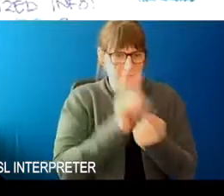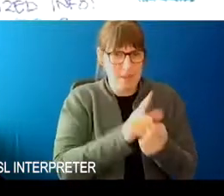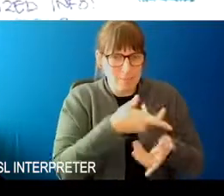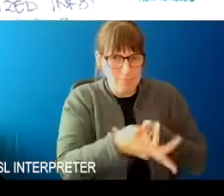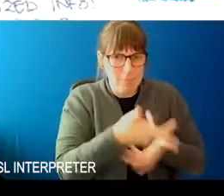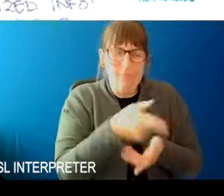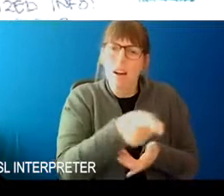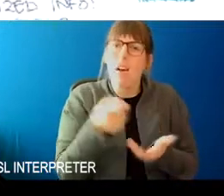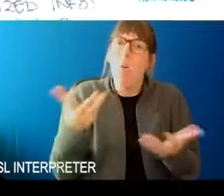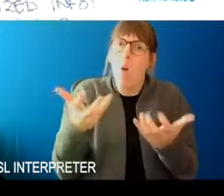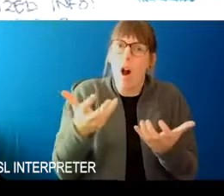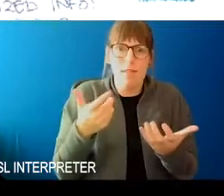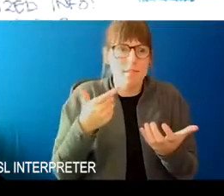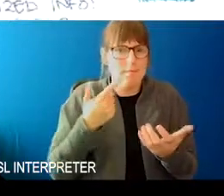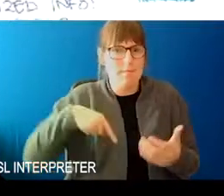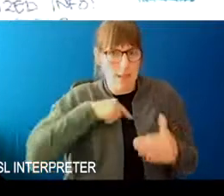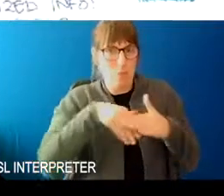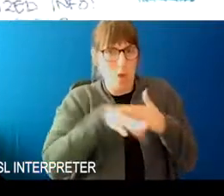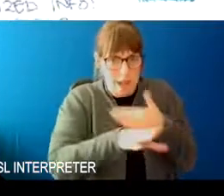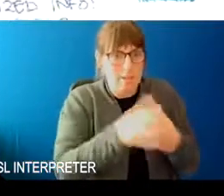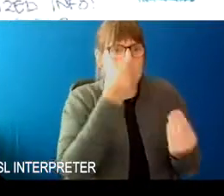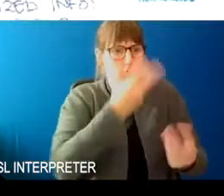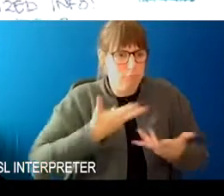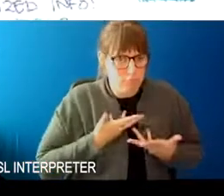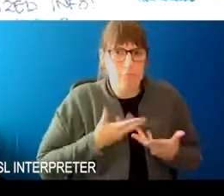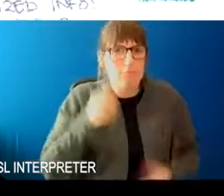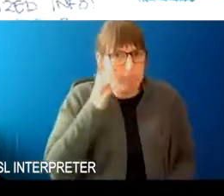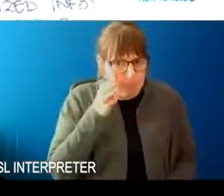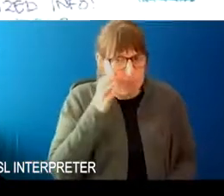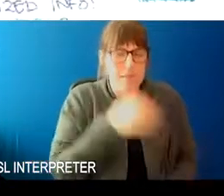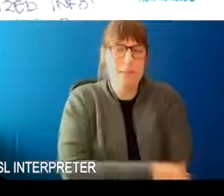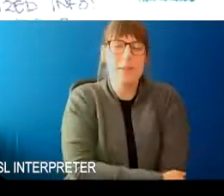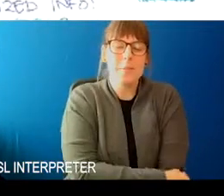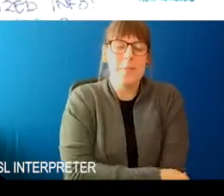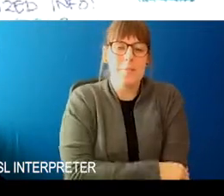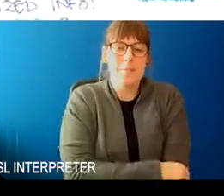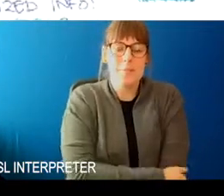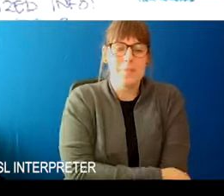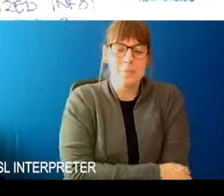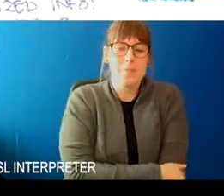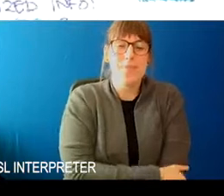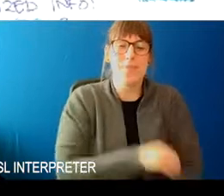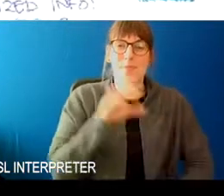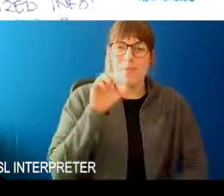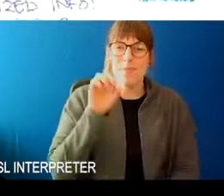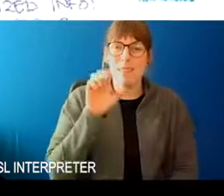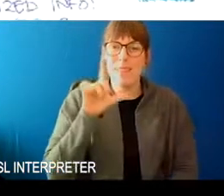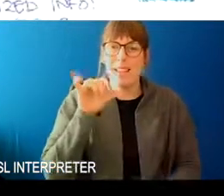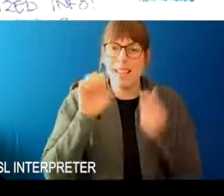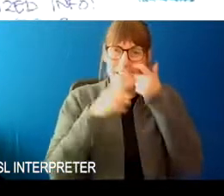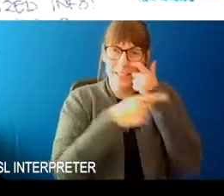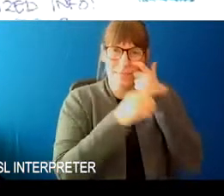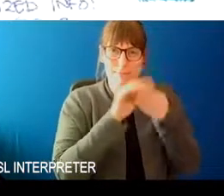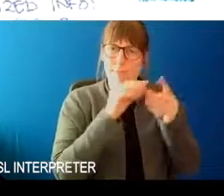so many places with so many groups, and they're waiting for us to walk into the room so they can tell us their stories. And one